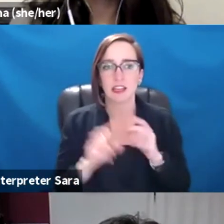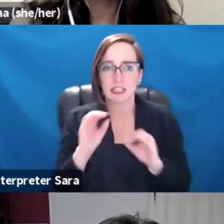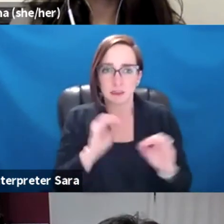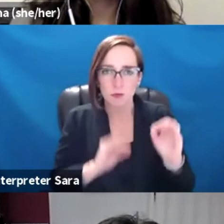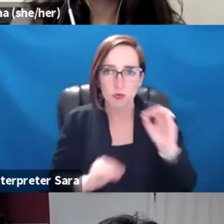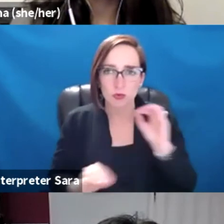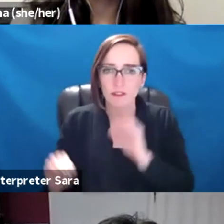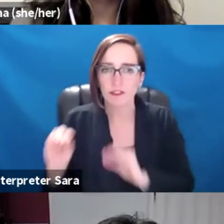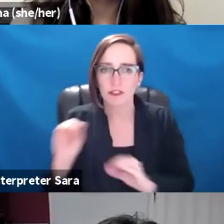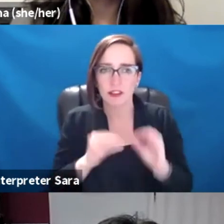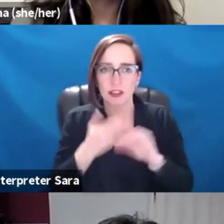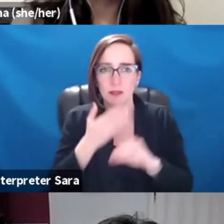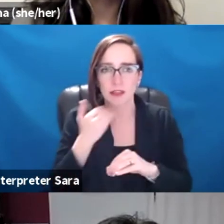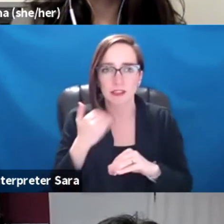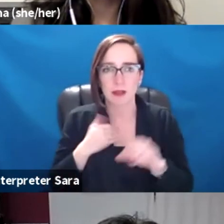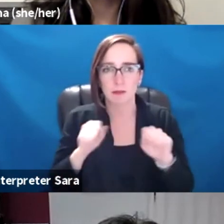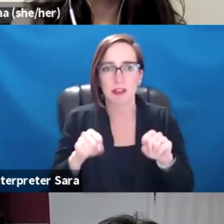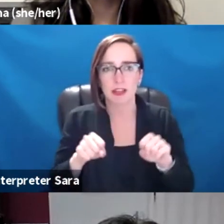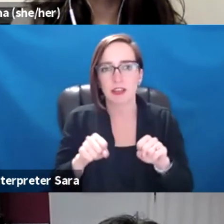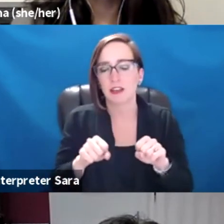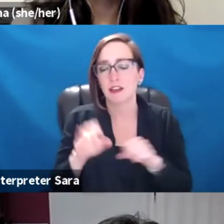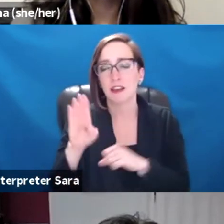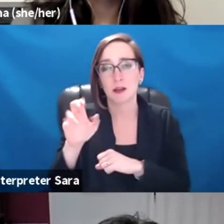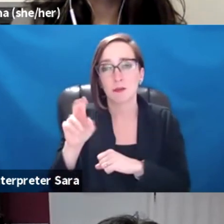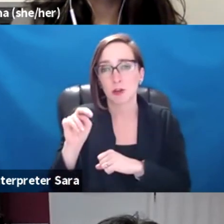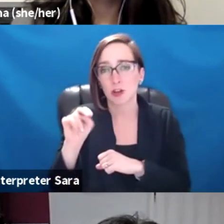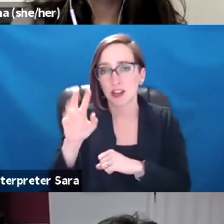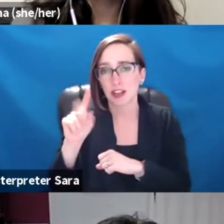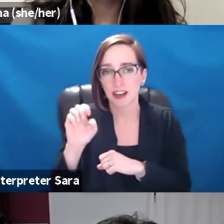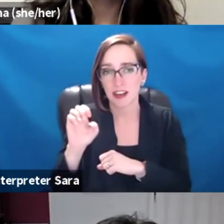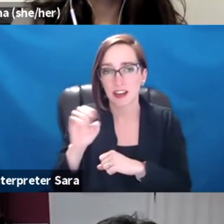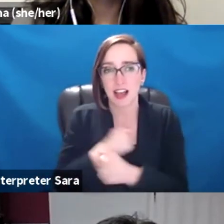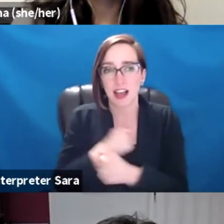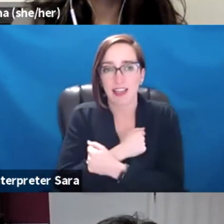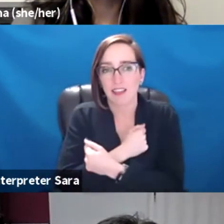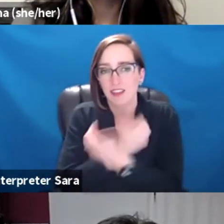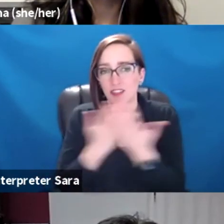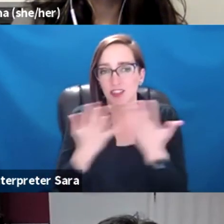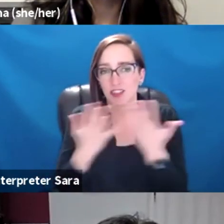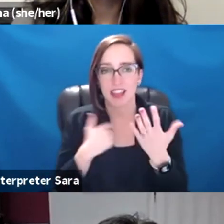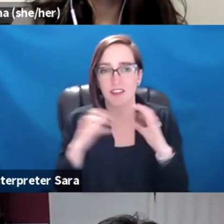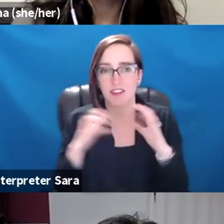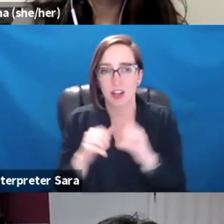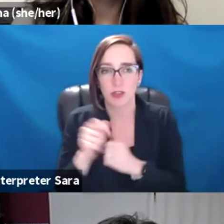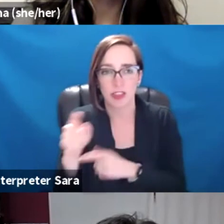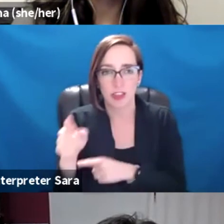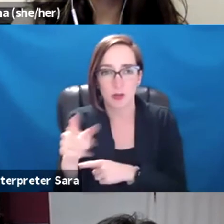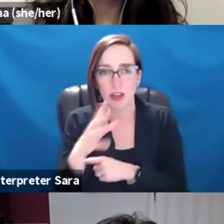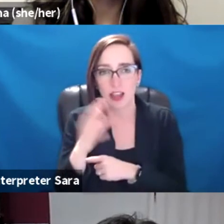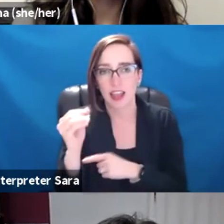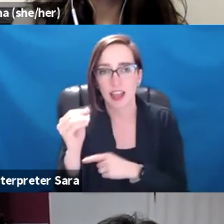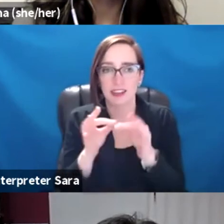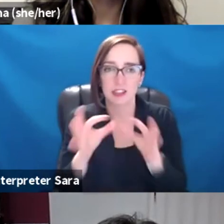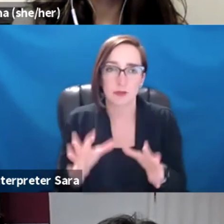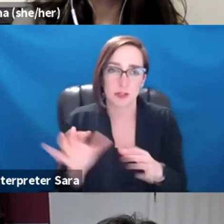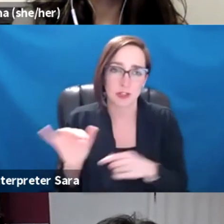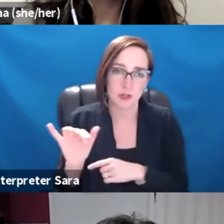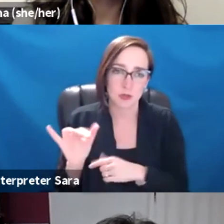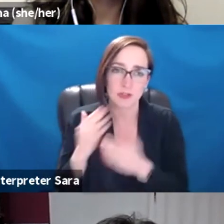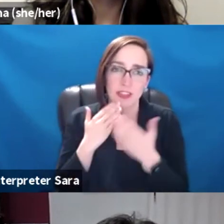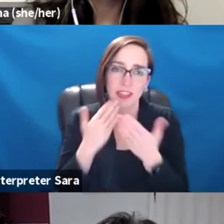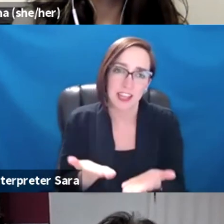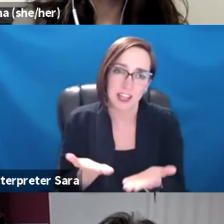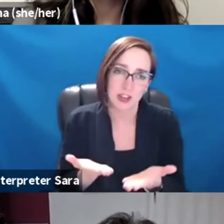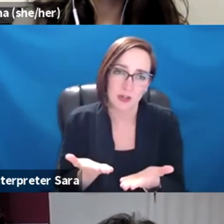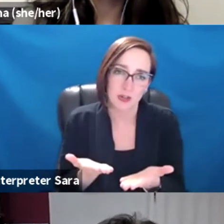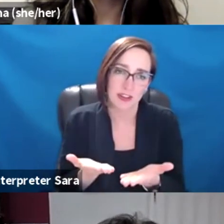And Bernadette, I just love everything that I've done with you. And to the ASL interpreter, thank you.